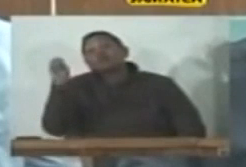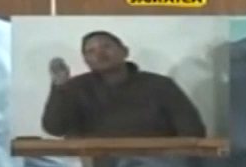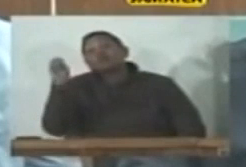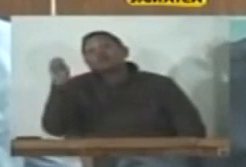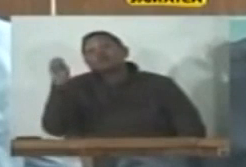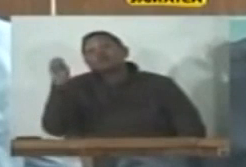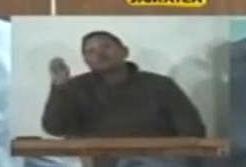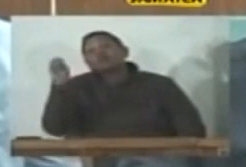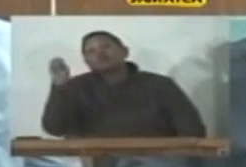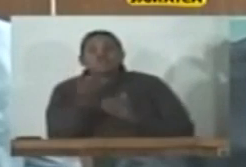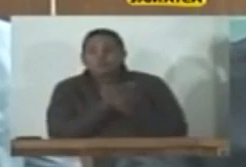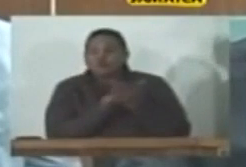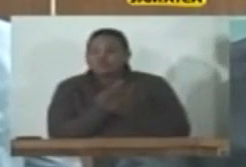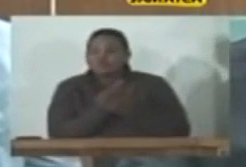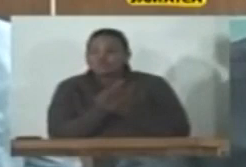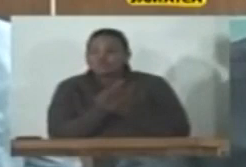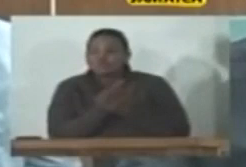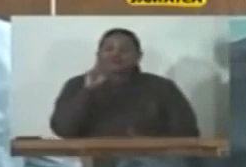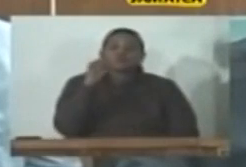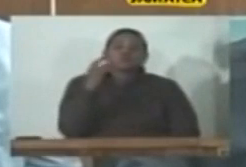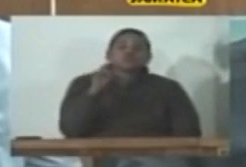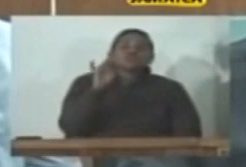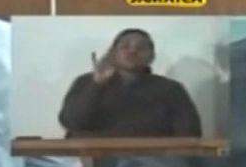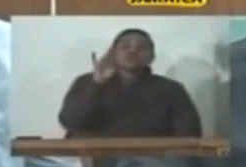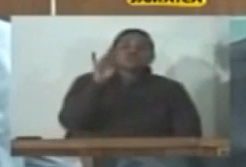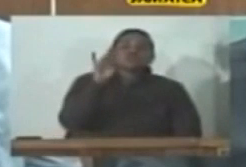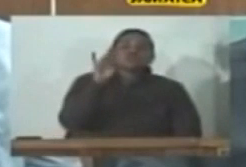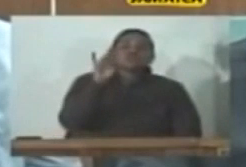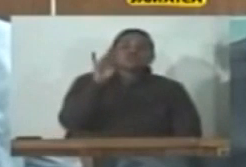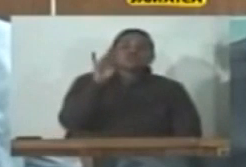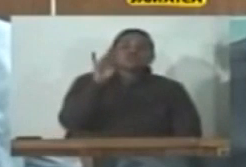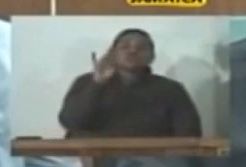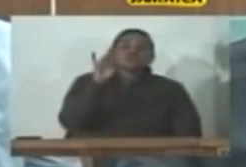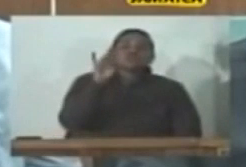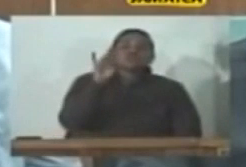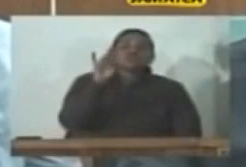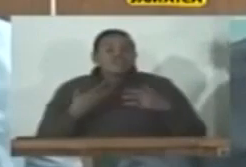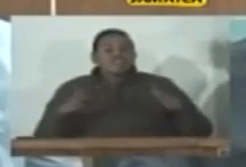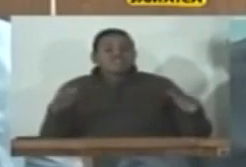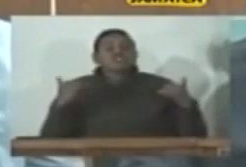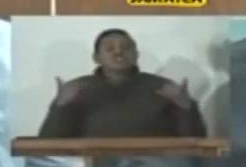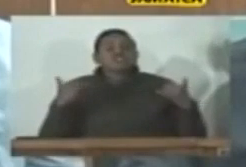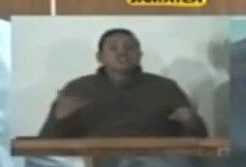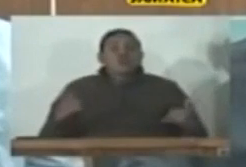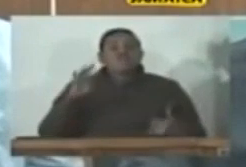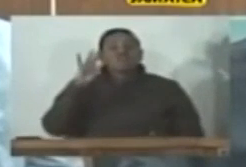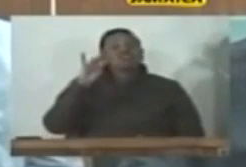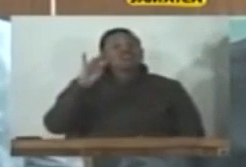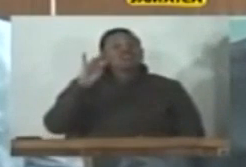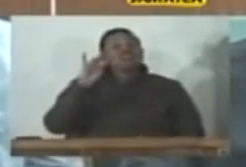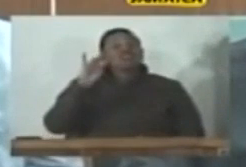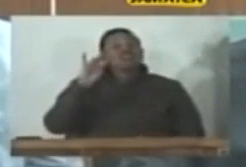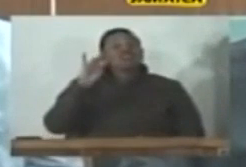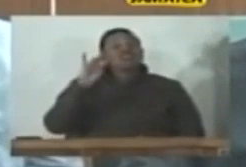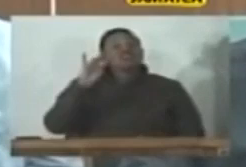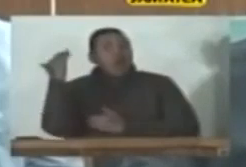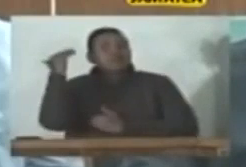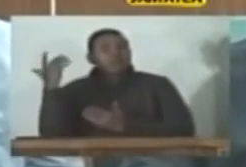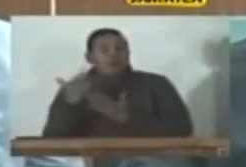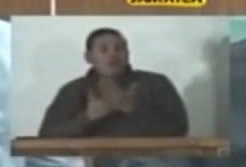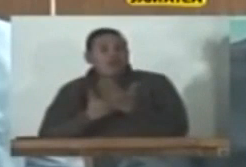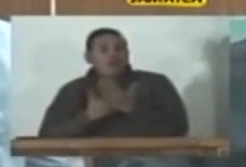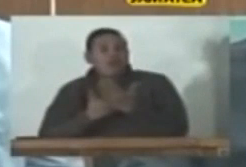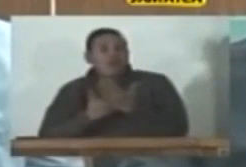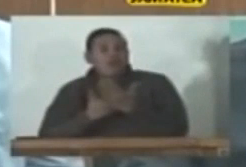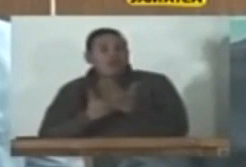now. 47 billion more in taxes is going to be collected, according to the budget that you tabled, than was originally budgeted for this